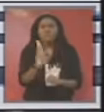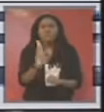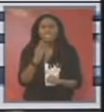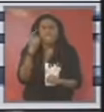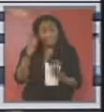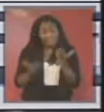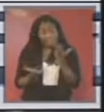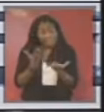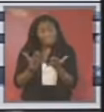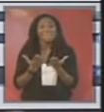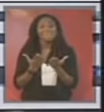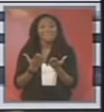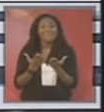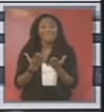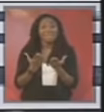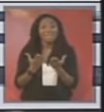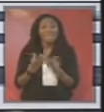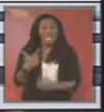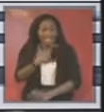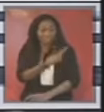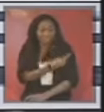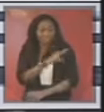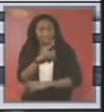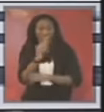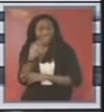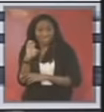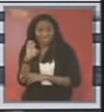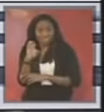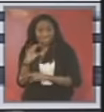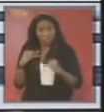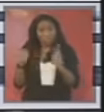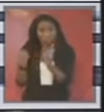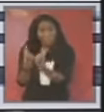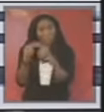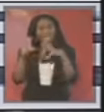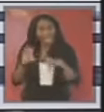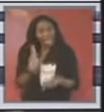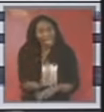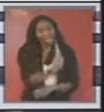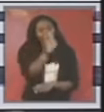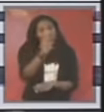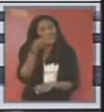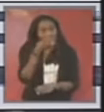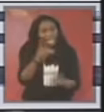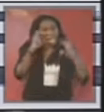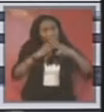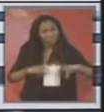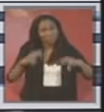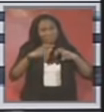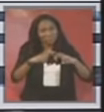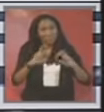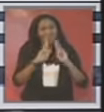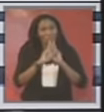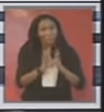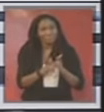Immunization Technical Advisory Group. I won't say any more about this report because, as I said, it was submitted to the CMO